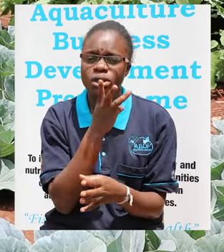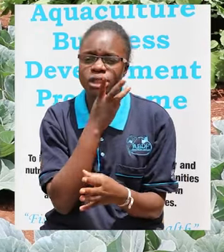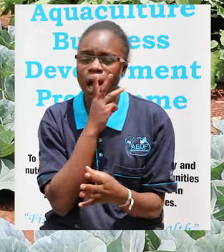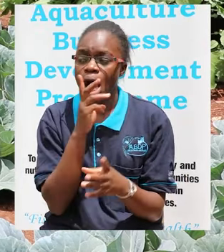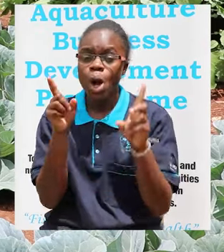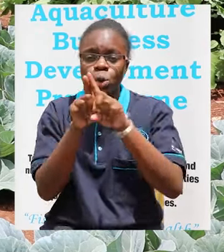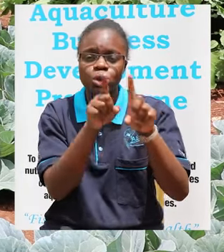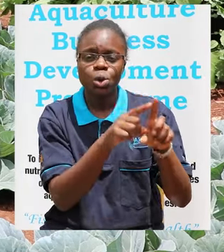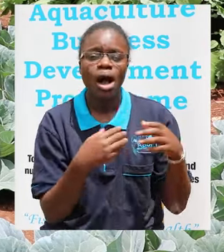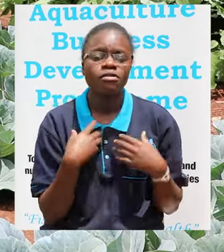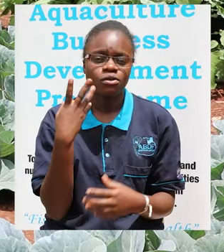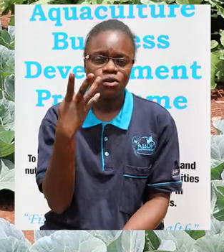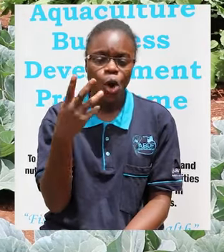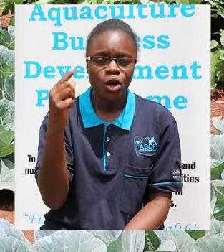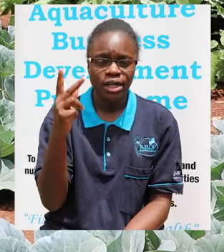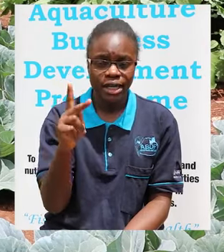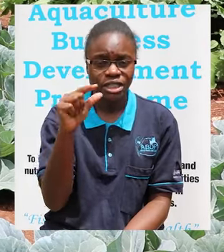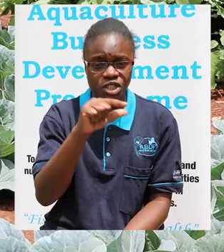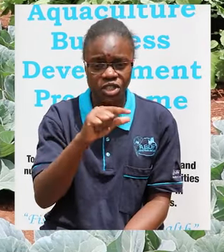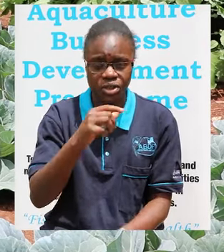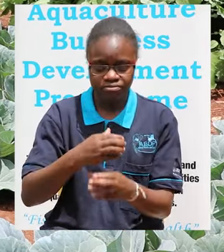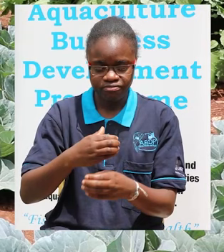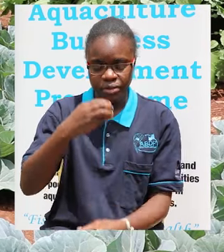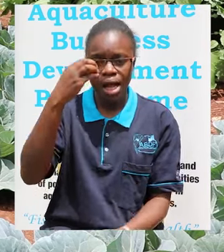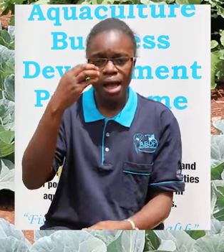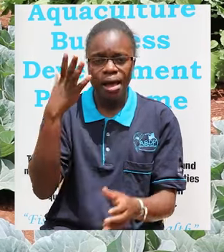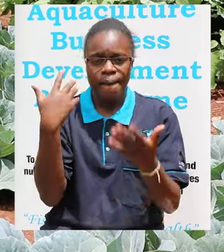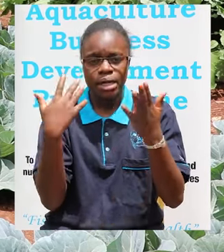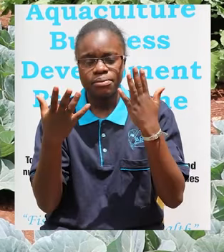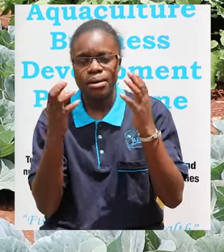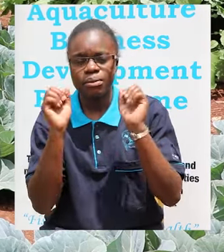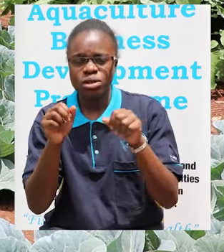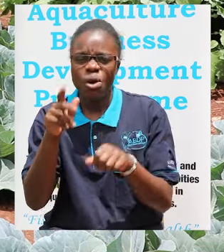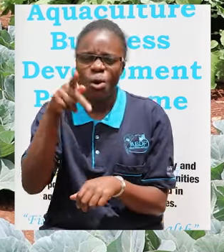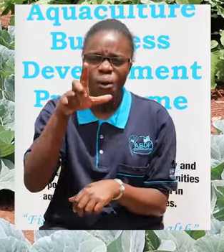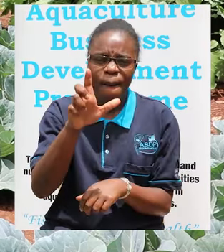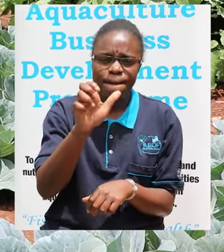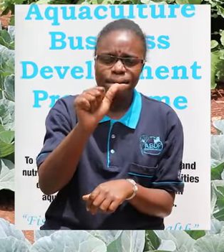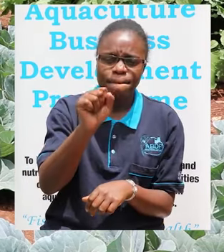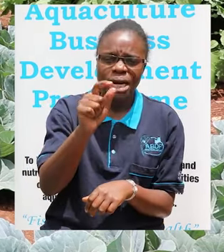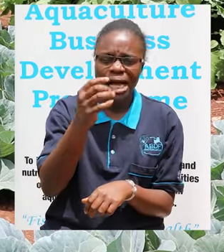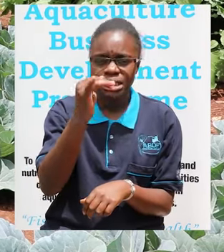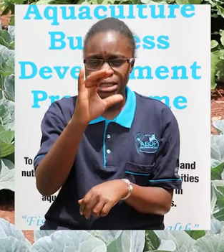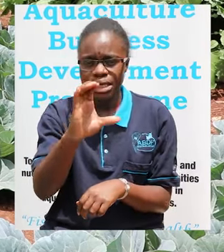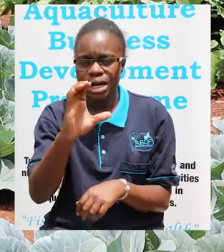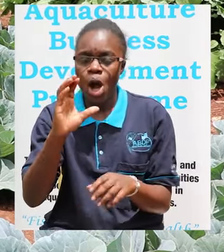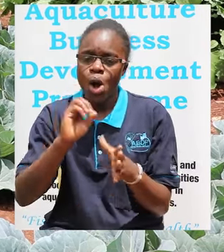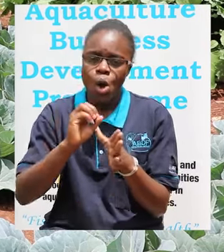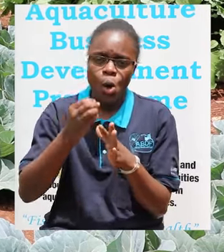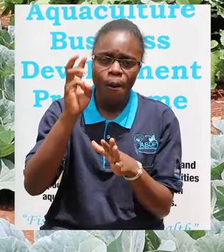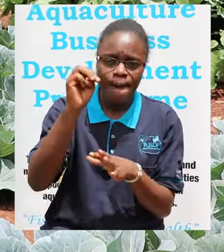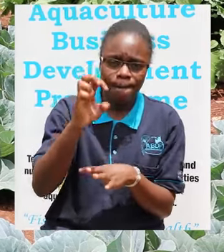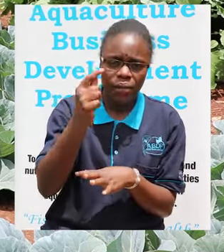kg tin. It can be plastic, it can be metal, but you open on both sides. So when you want to construct the